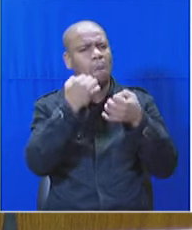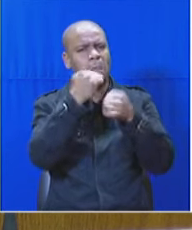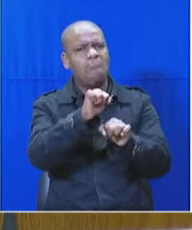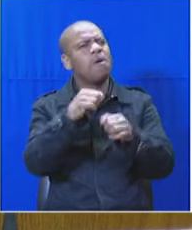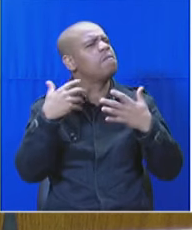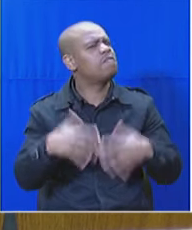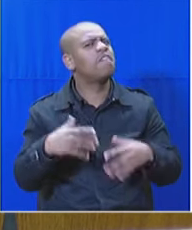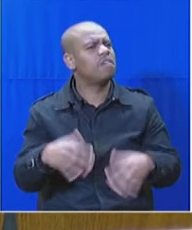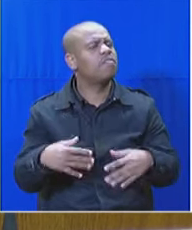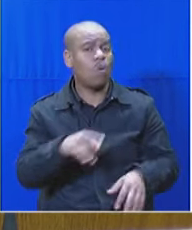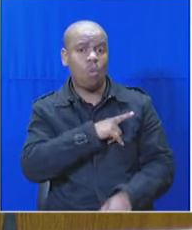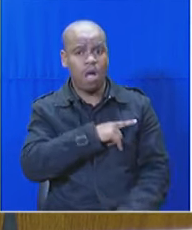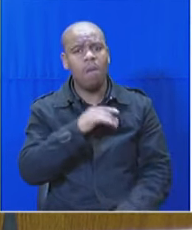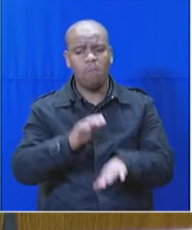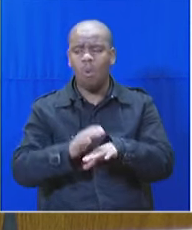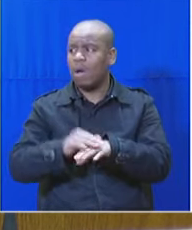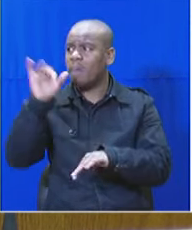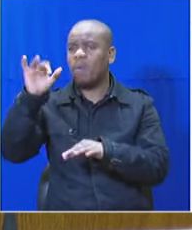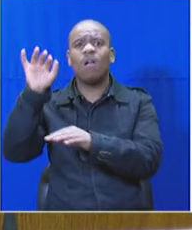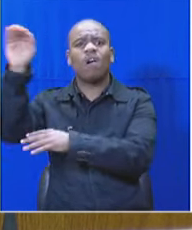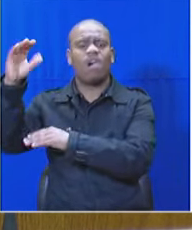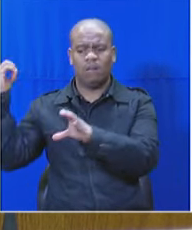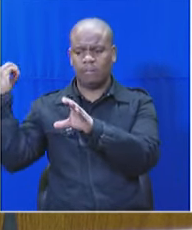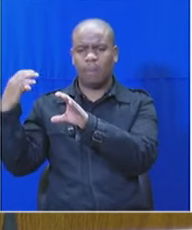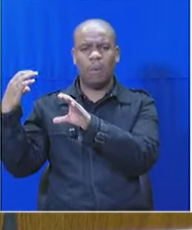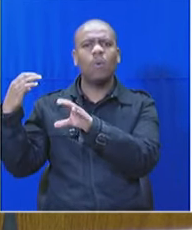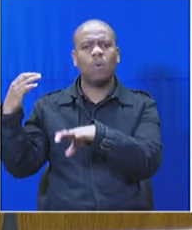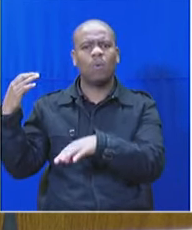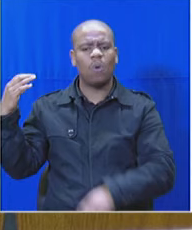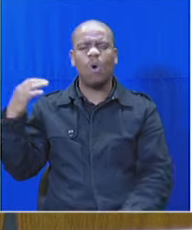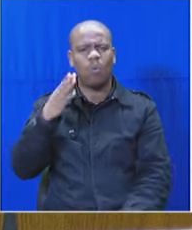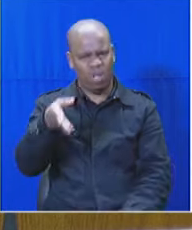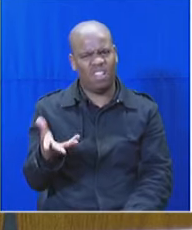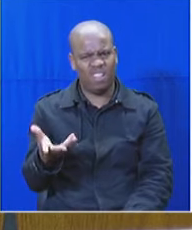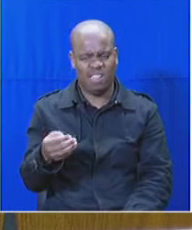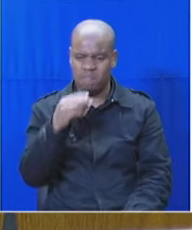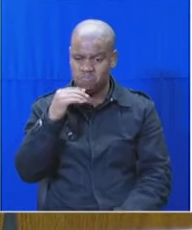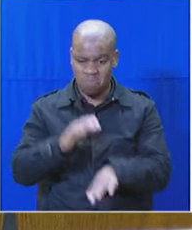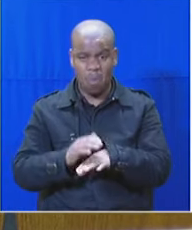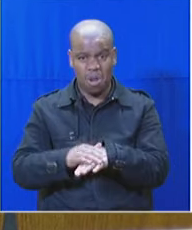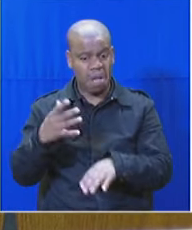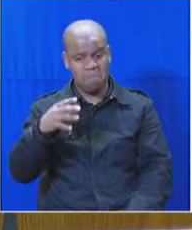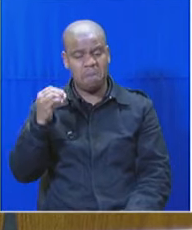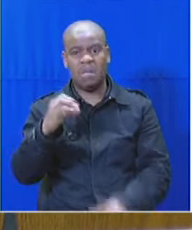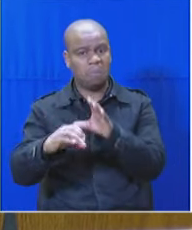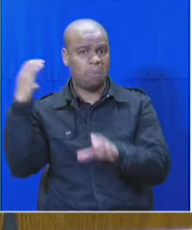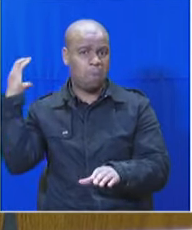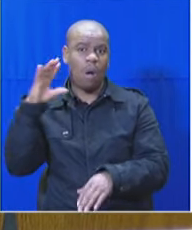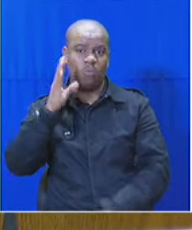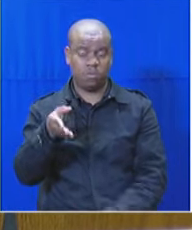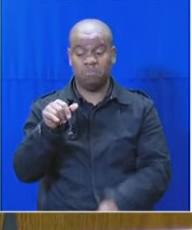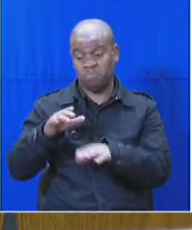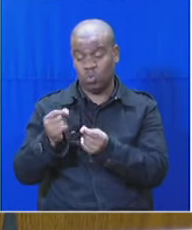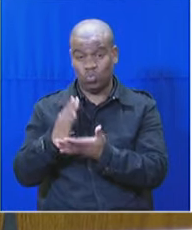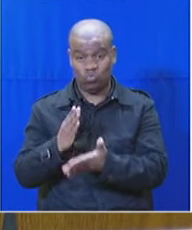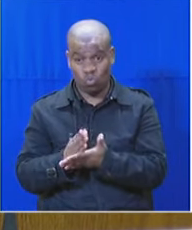that it will drive away foreign investment in the economy as a whole. We certainly do not agree with this view. Our